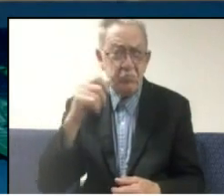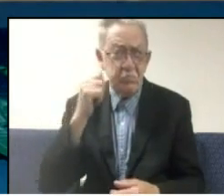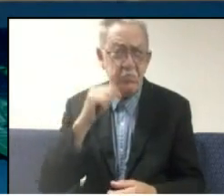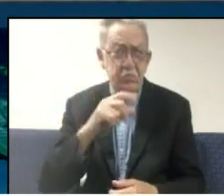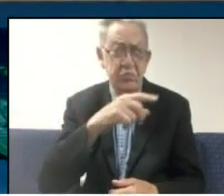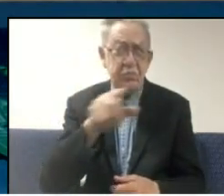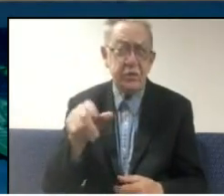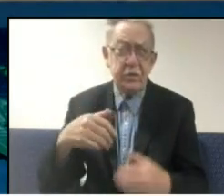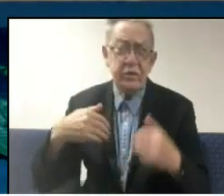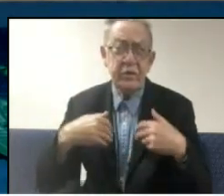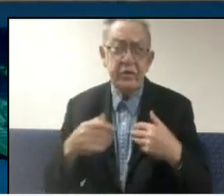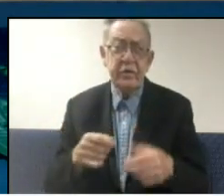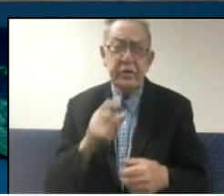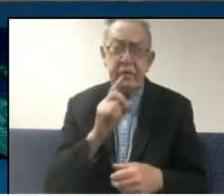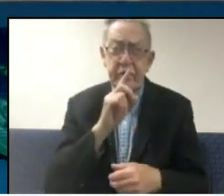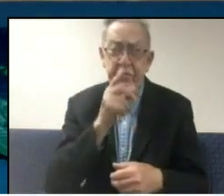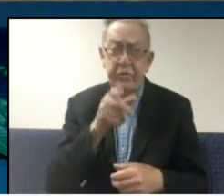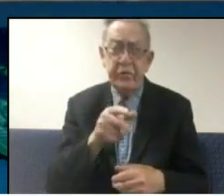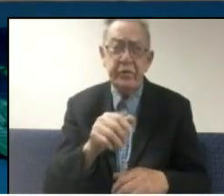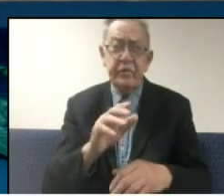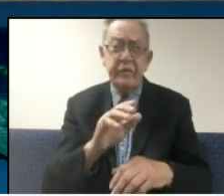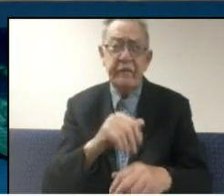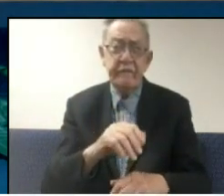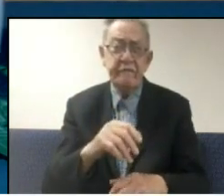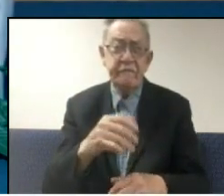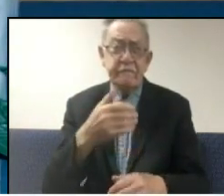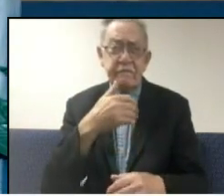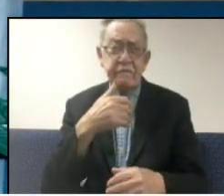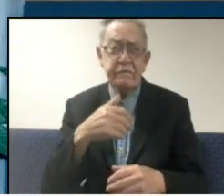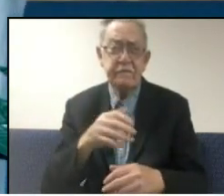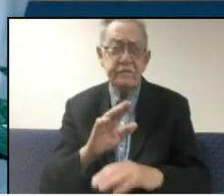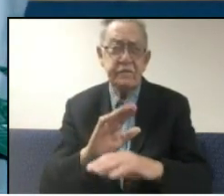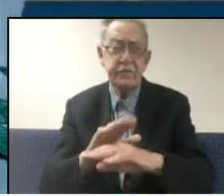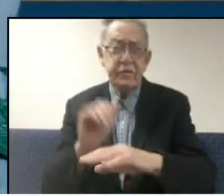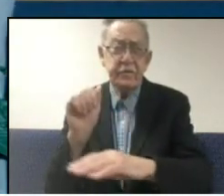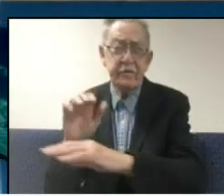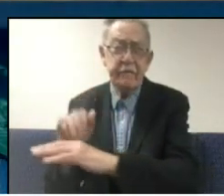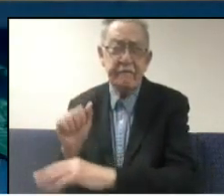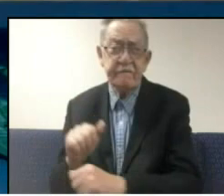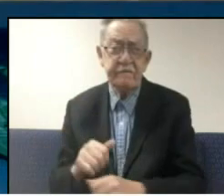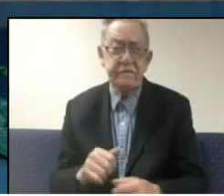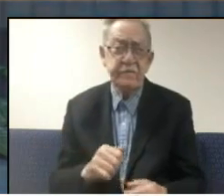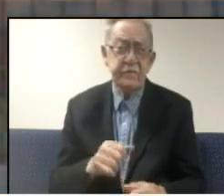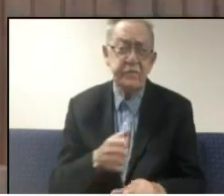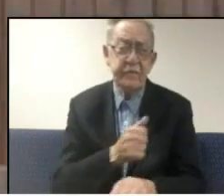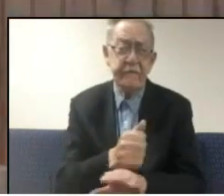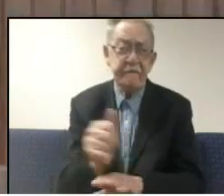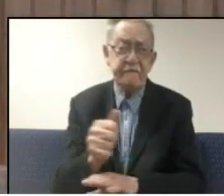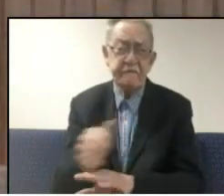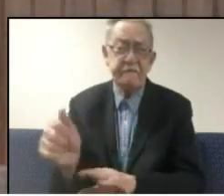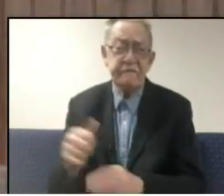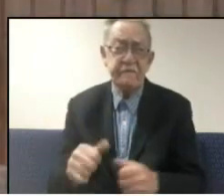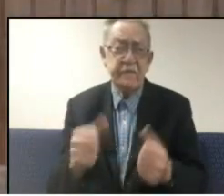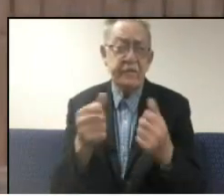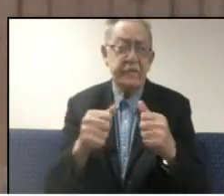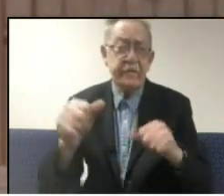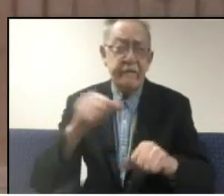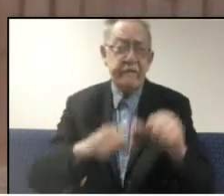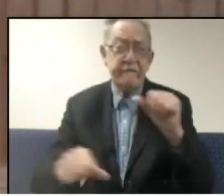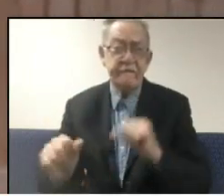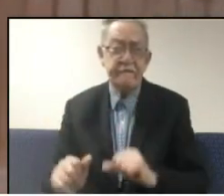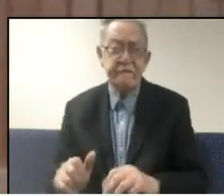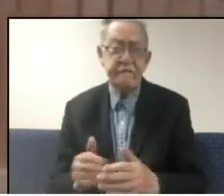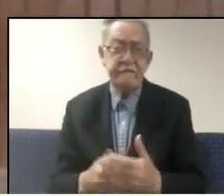It's a doctor or a surgeon. Maybe it's an artist. Maybe it's a carpenter. Somebody who is really skilled,